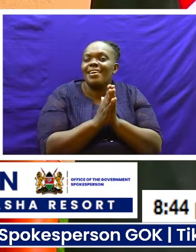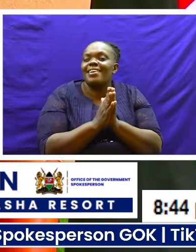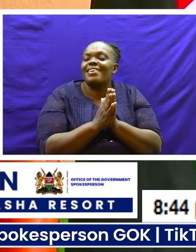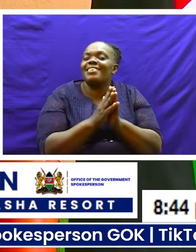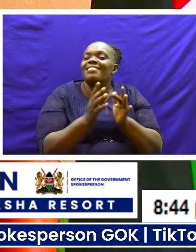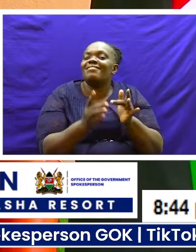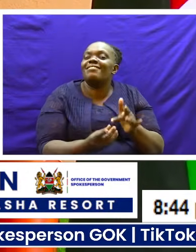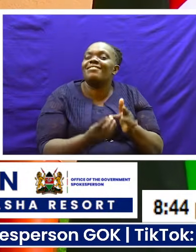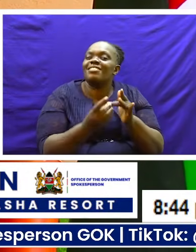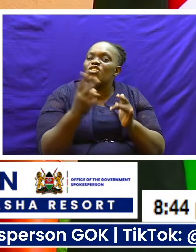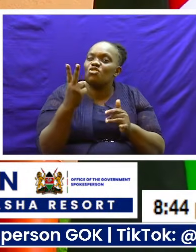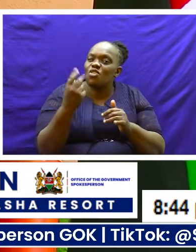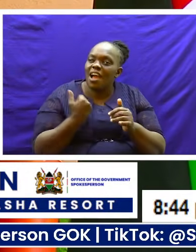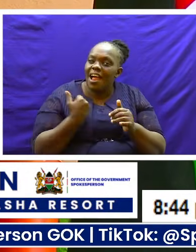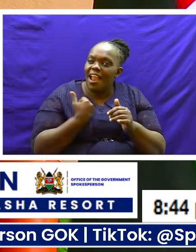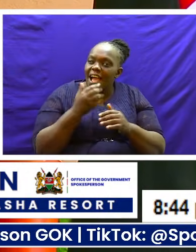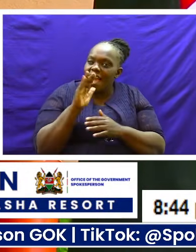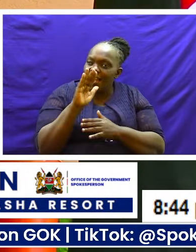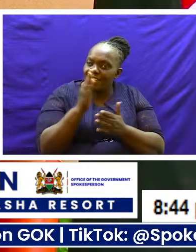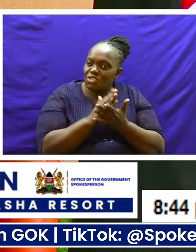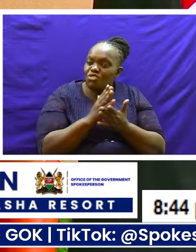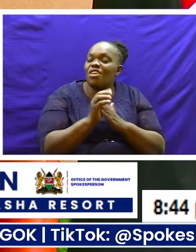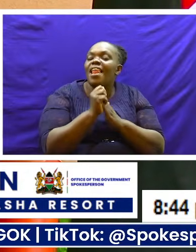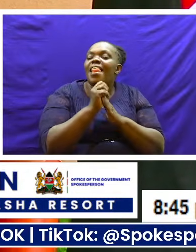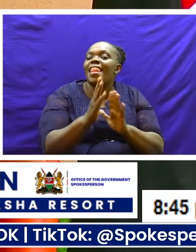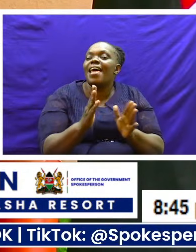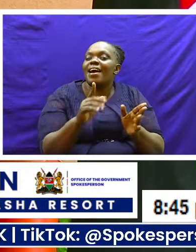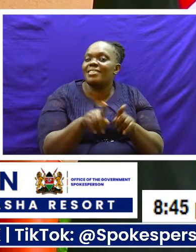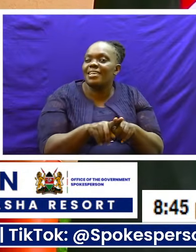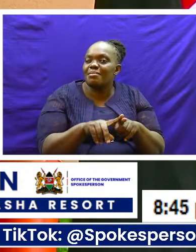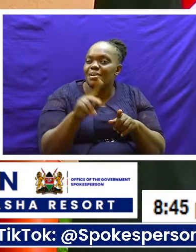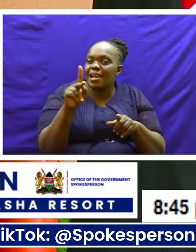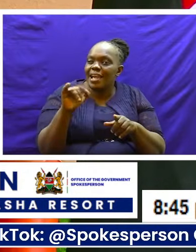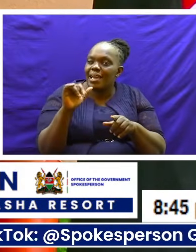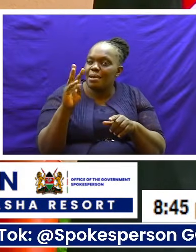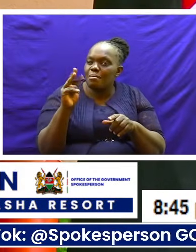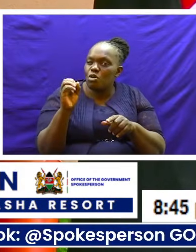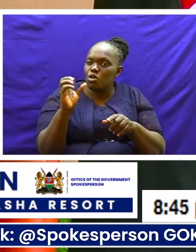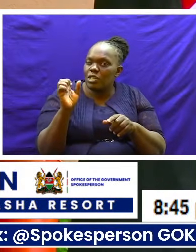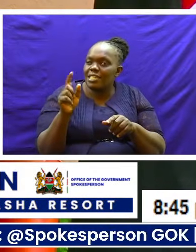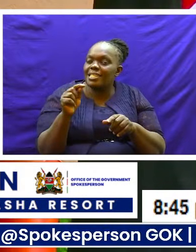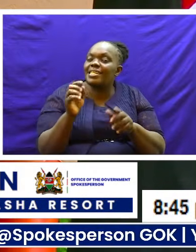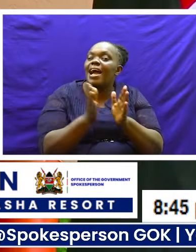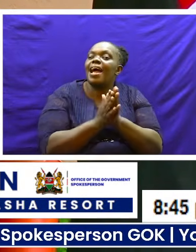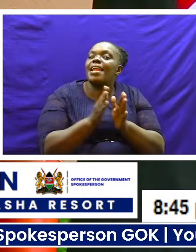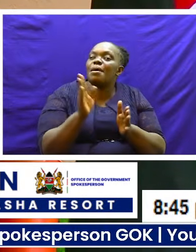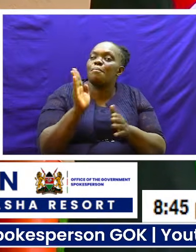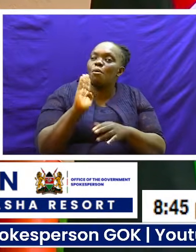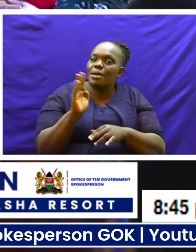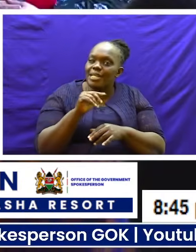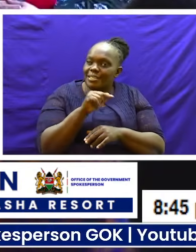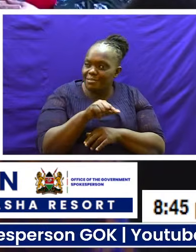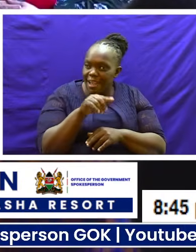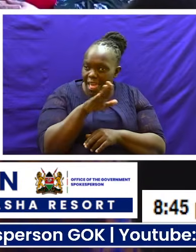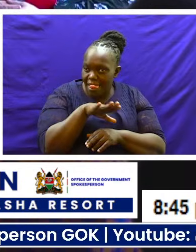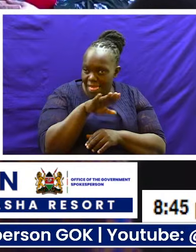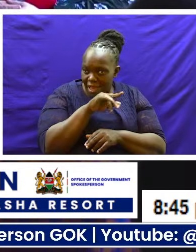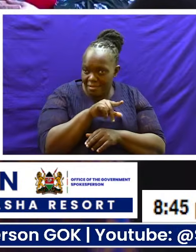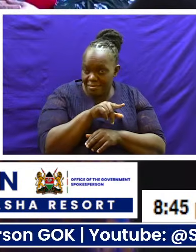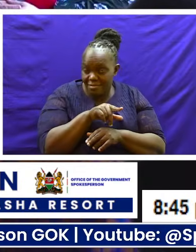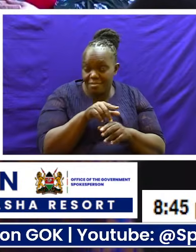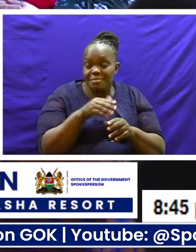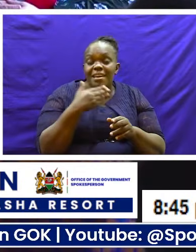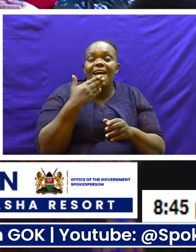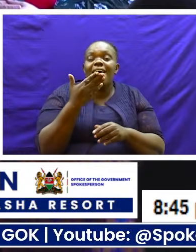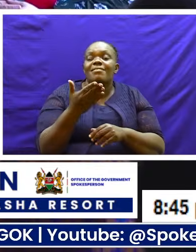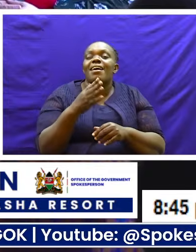the two ladies that have asked, the leaders, Kaimosi and Bomet. Let me answer